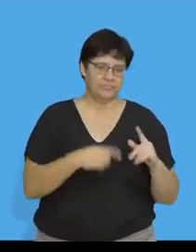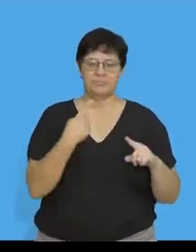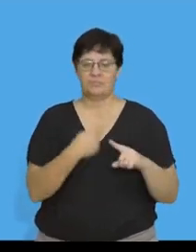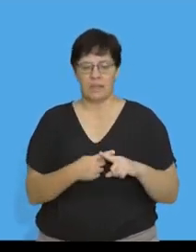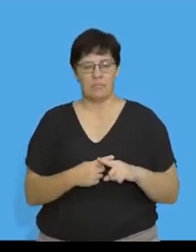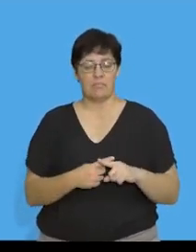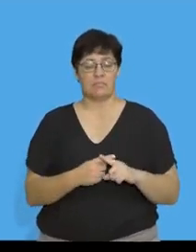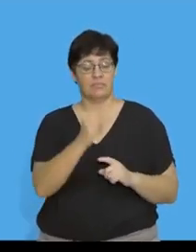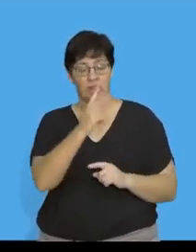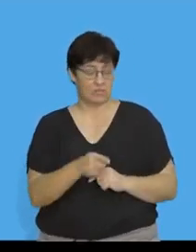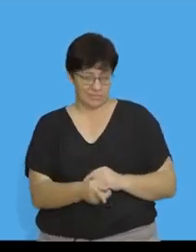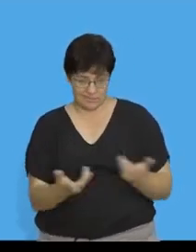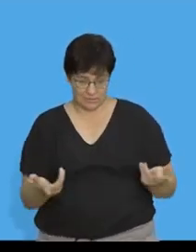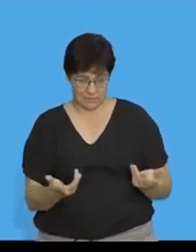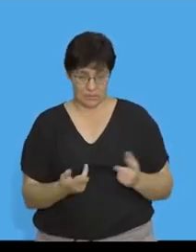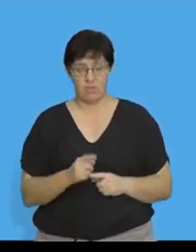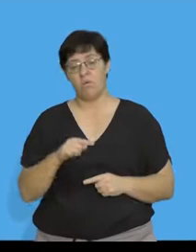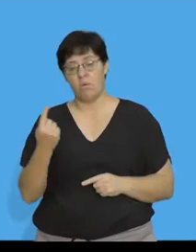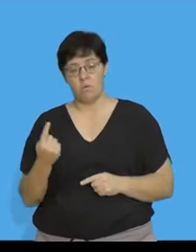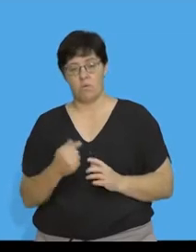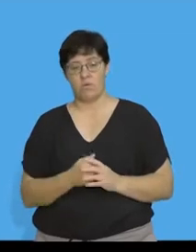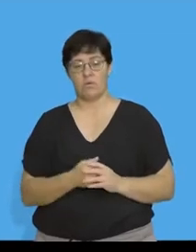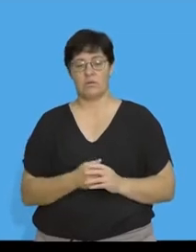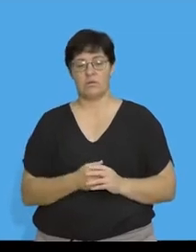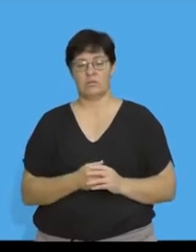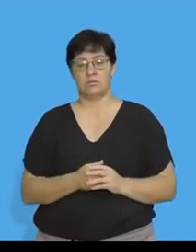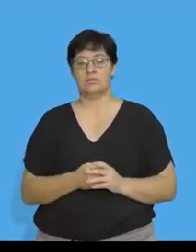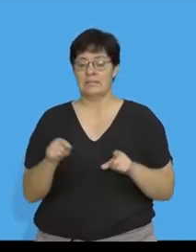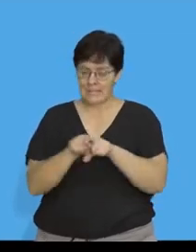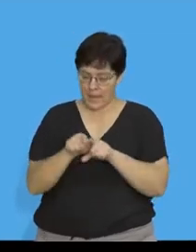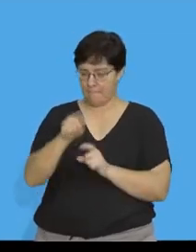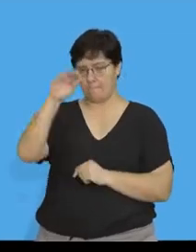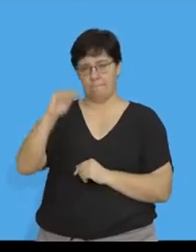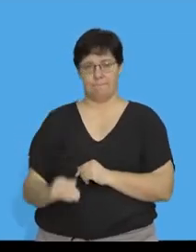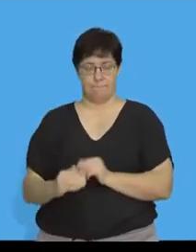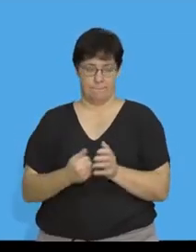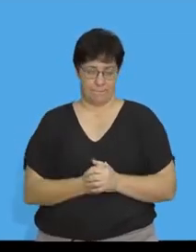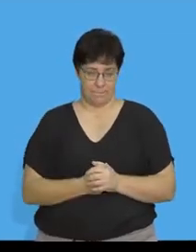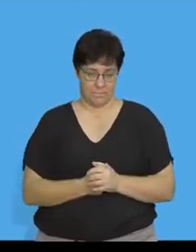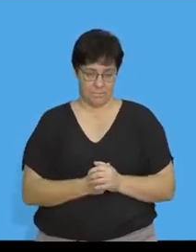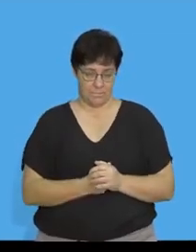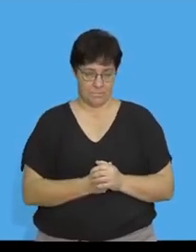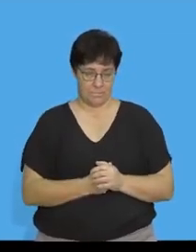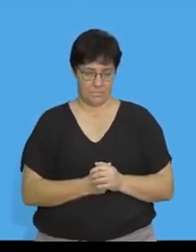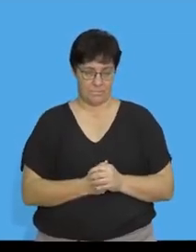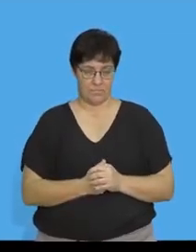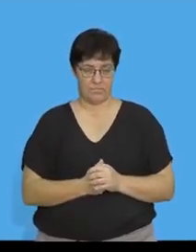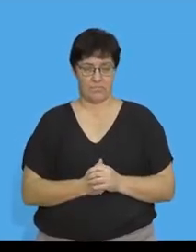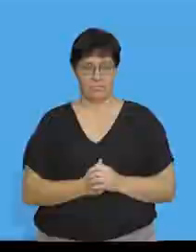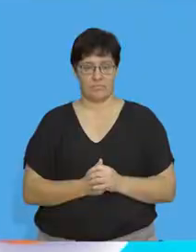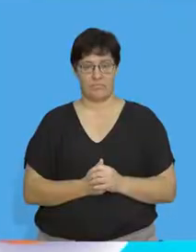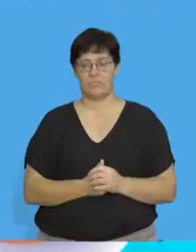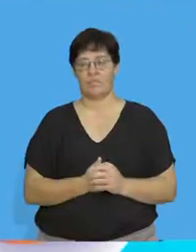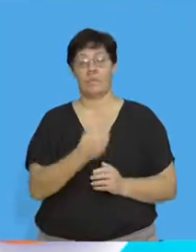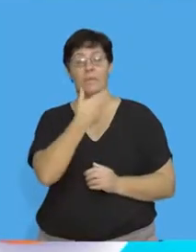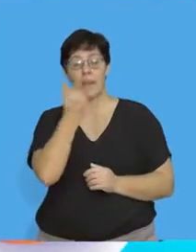will increase. So they're kind of going counter to each other. Very important that you understand